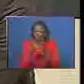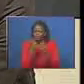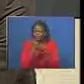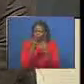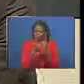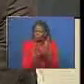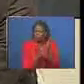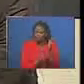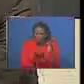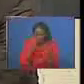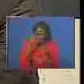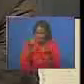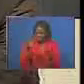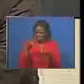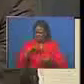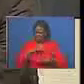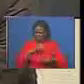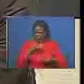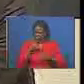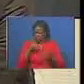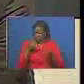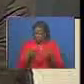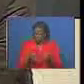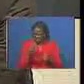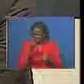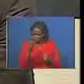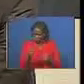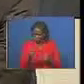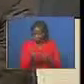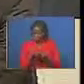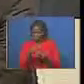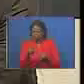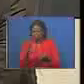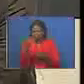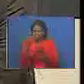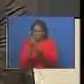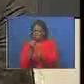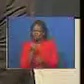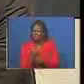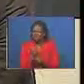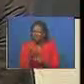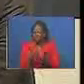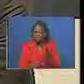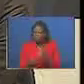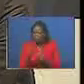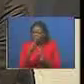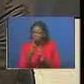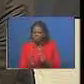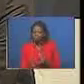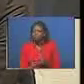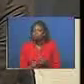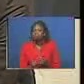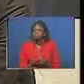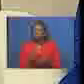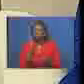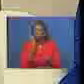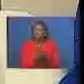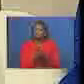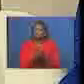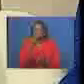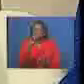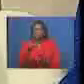that we are doing enough to implement it and what are you doing as an organization as each one? Yeah that's a good question,